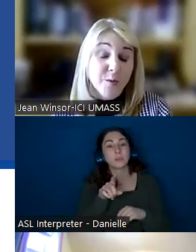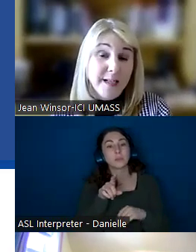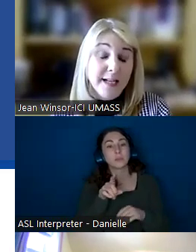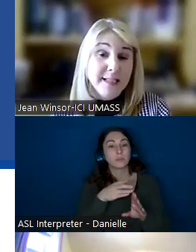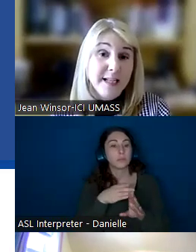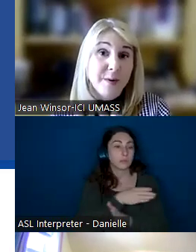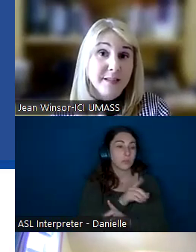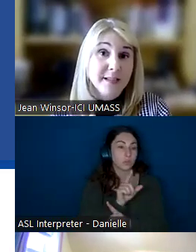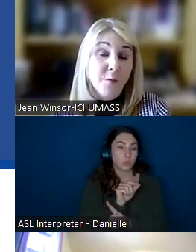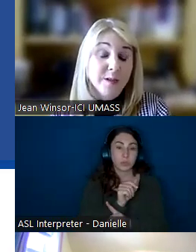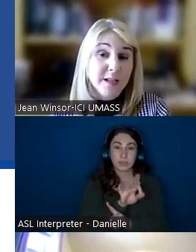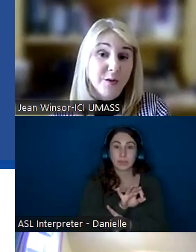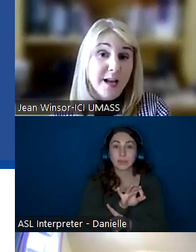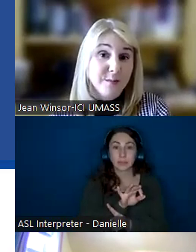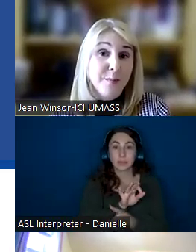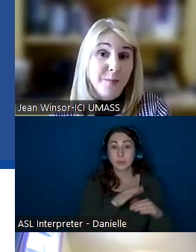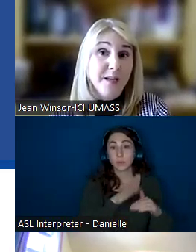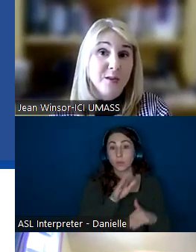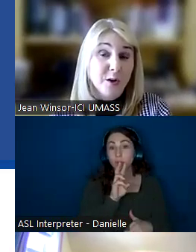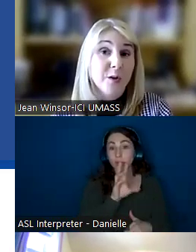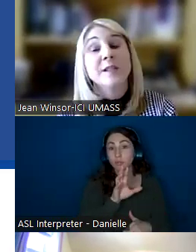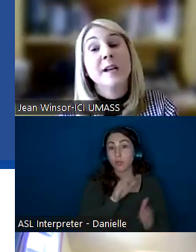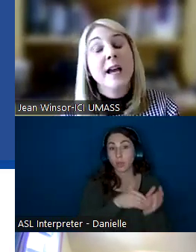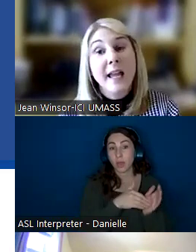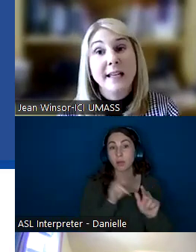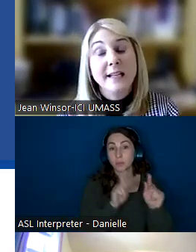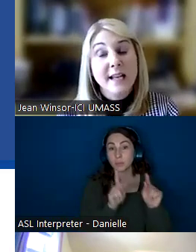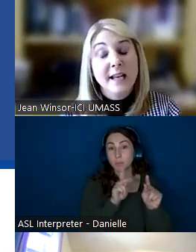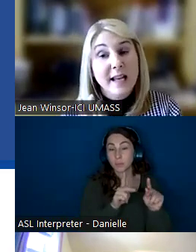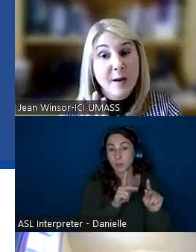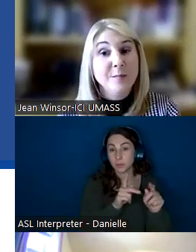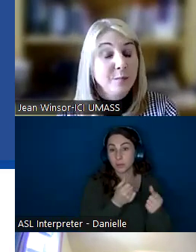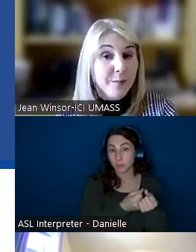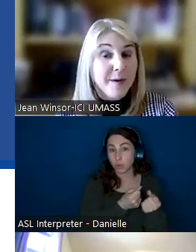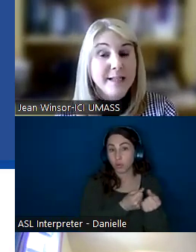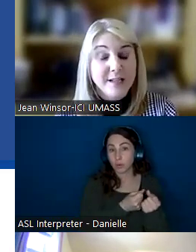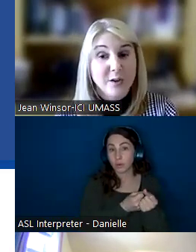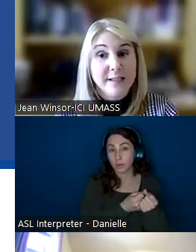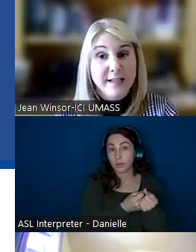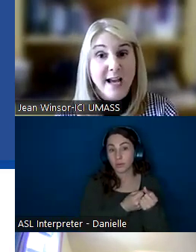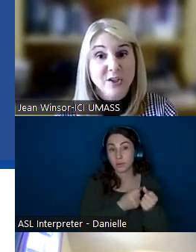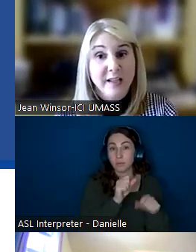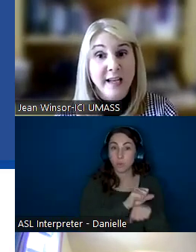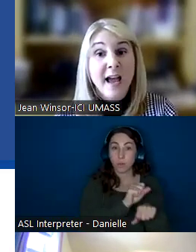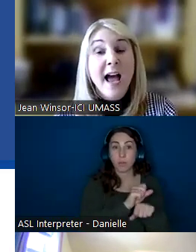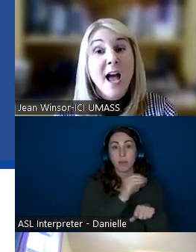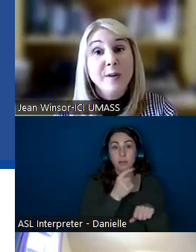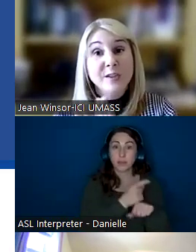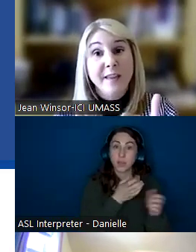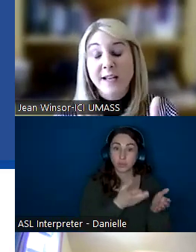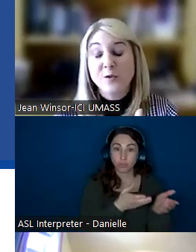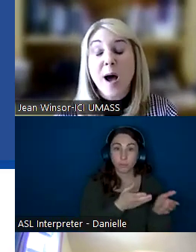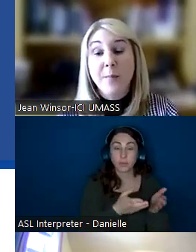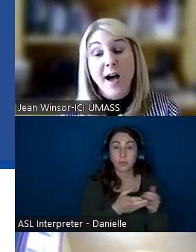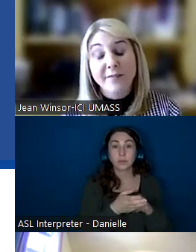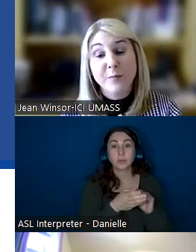before in 2019, about over 600,000 people being served in employment and day services nationally. And we saw